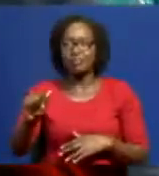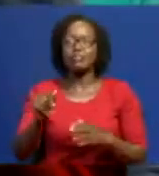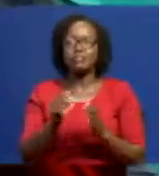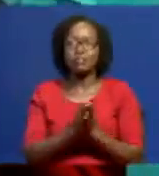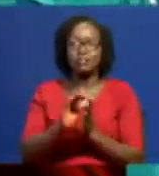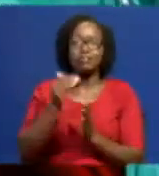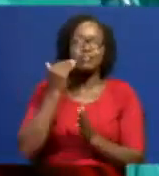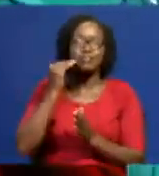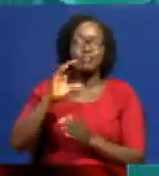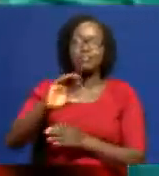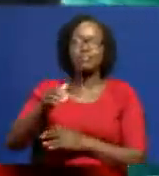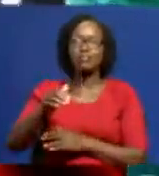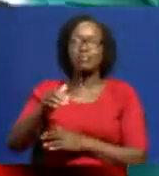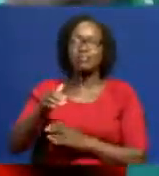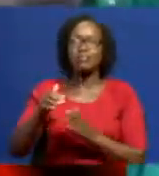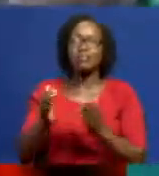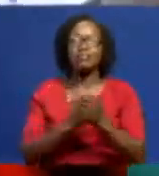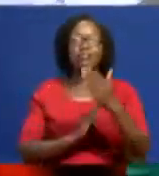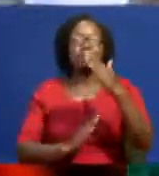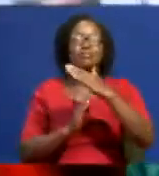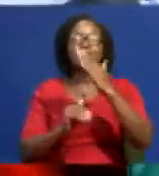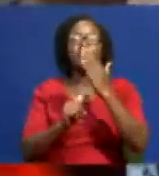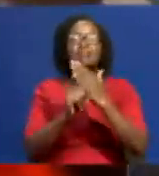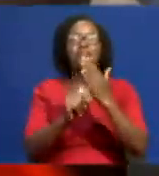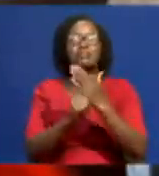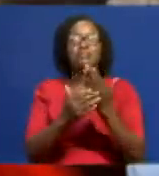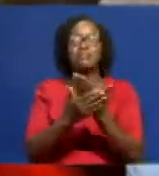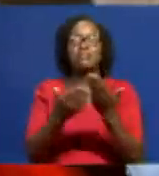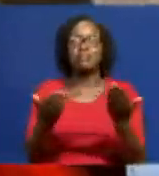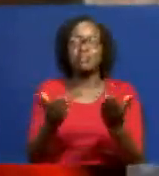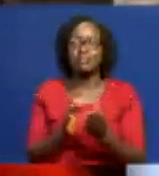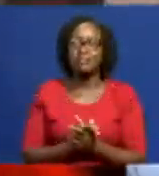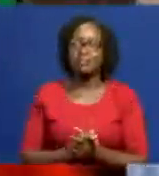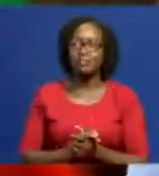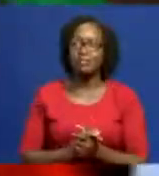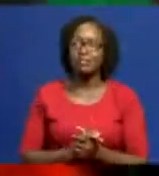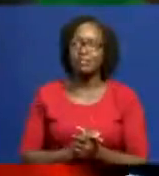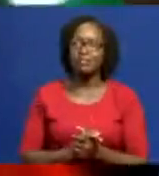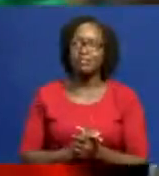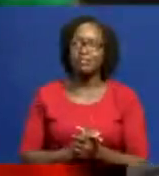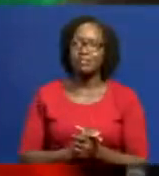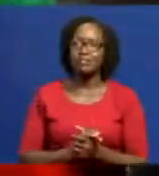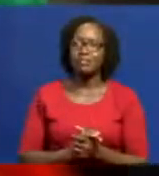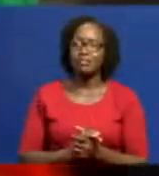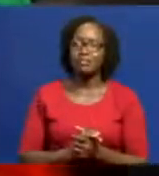County, keen to watch some of the top names in the game.